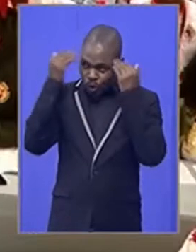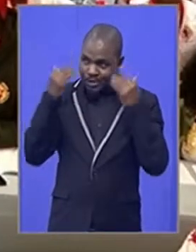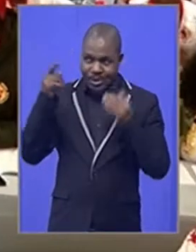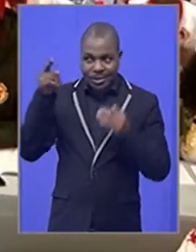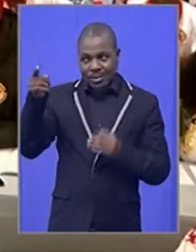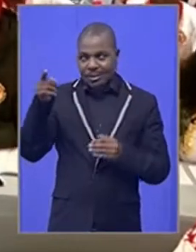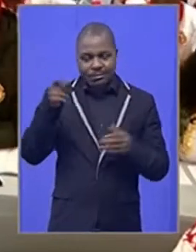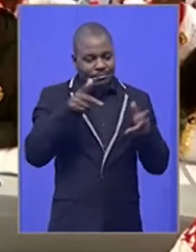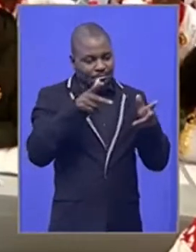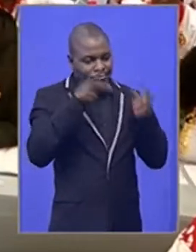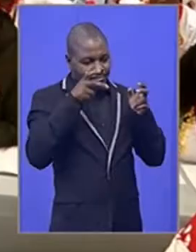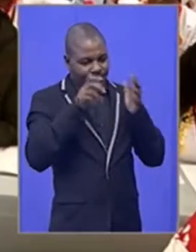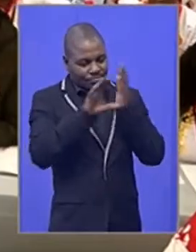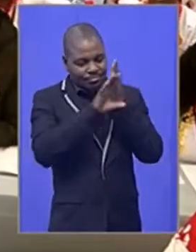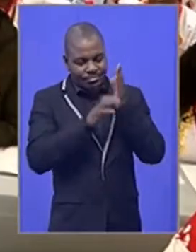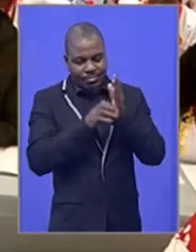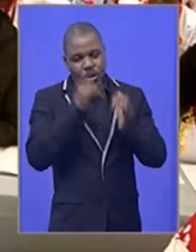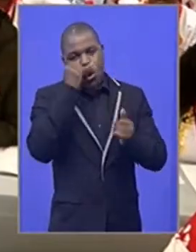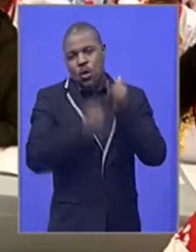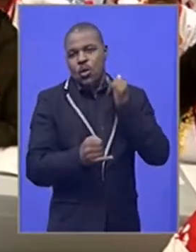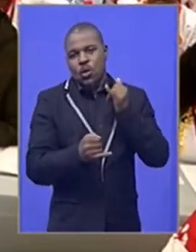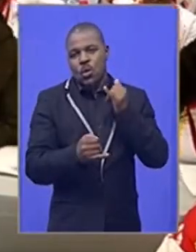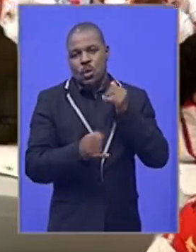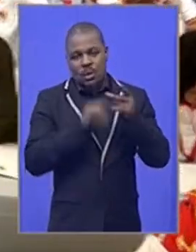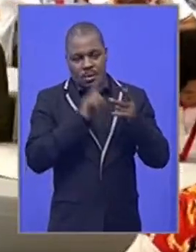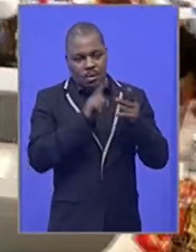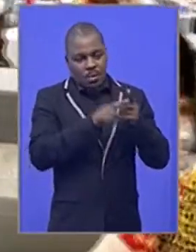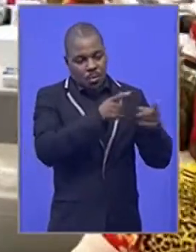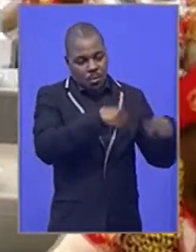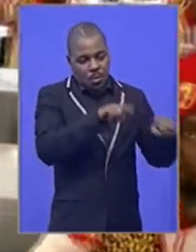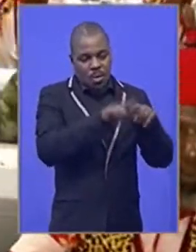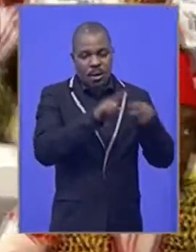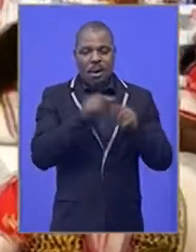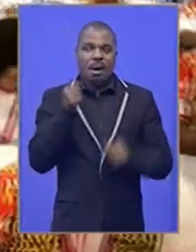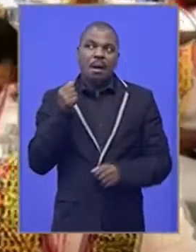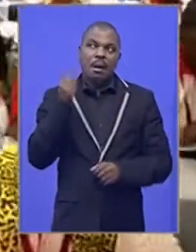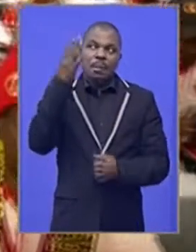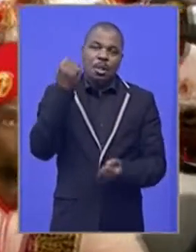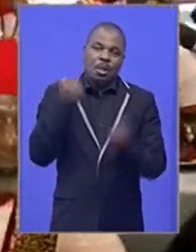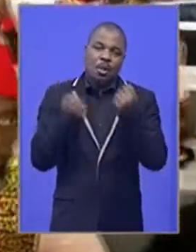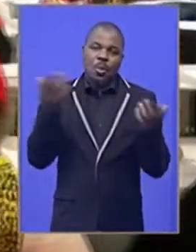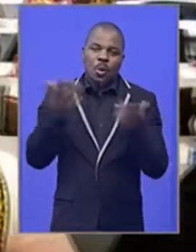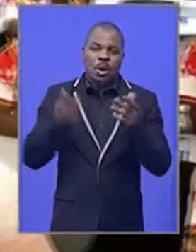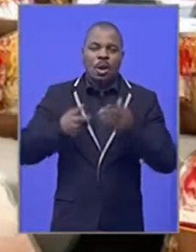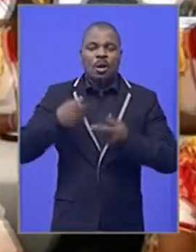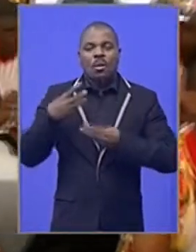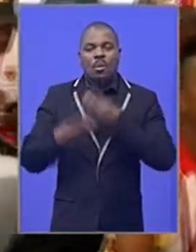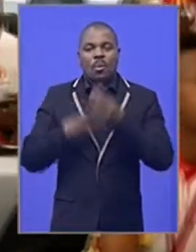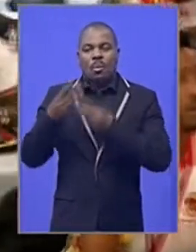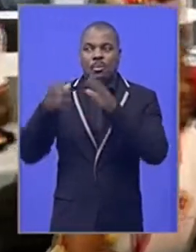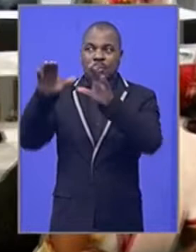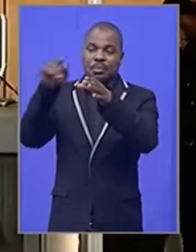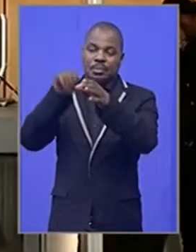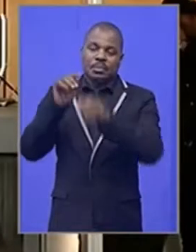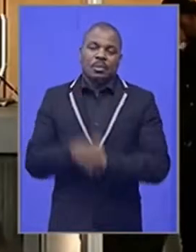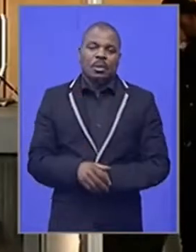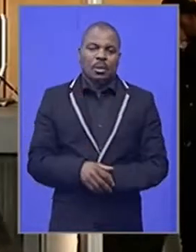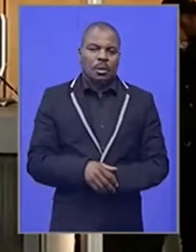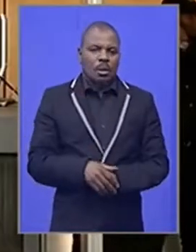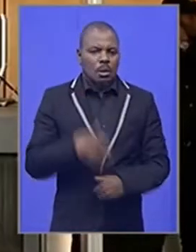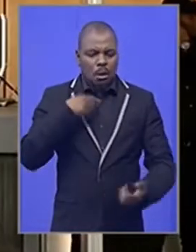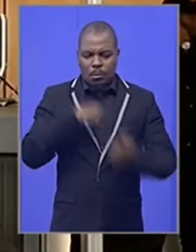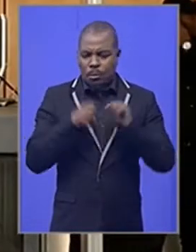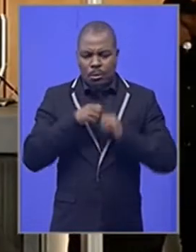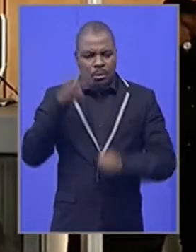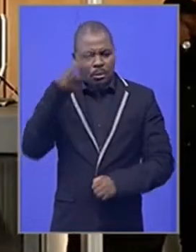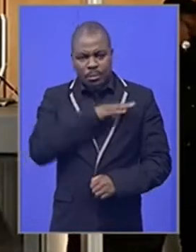hlatholla melaotheo gabotse ka gona ba ya kgorotsheko ya boipiletšo ya bašomi. And they are asking for that, and we have no issue with that. They are